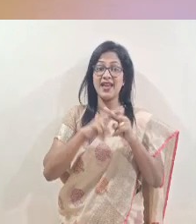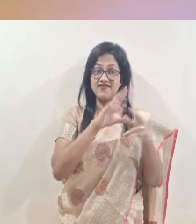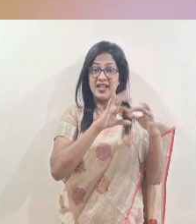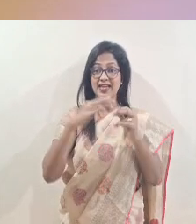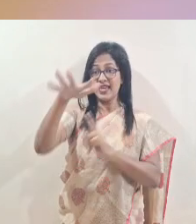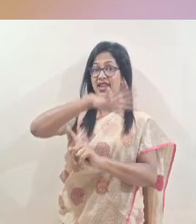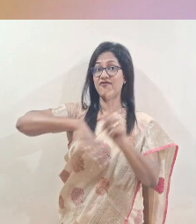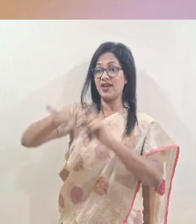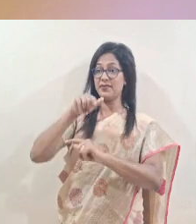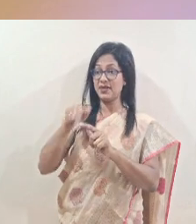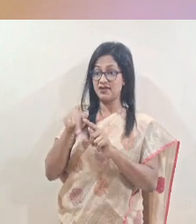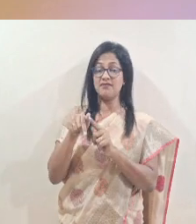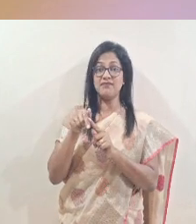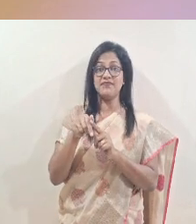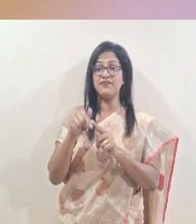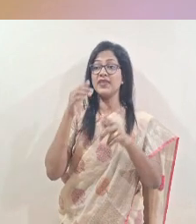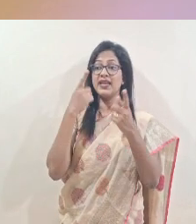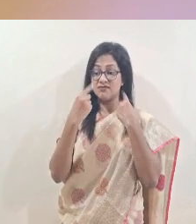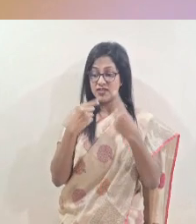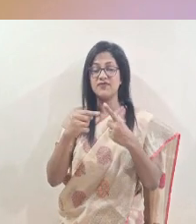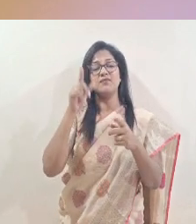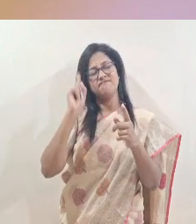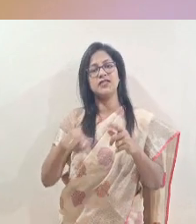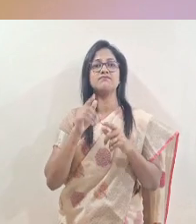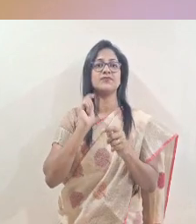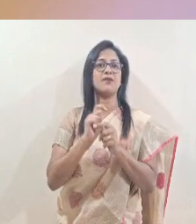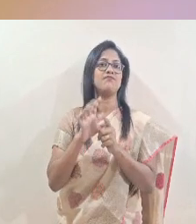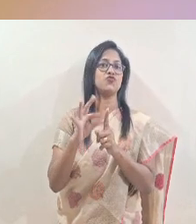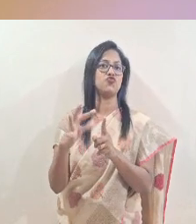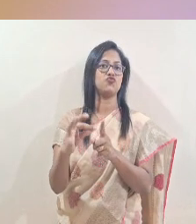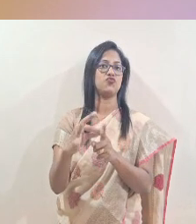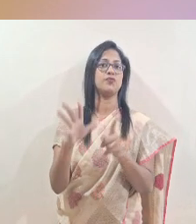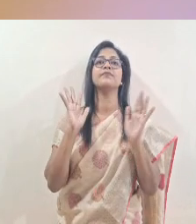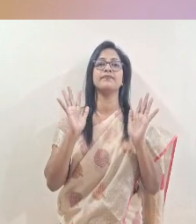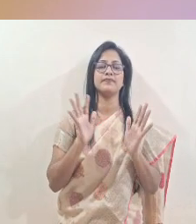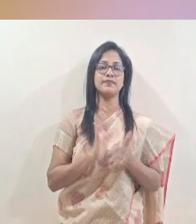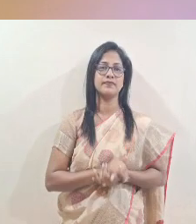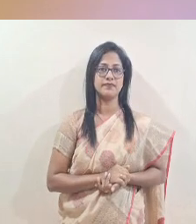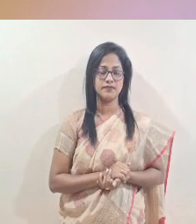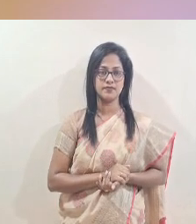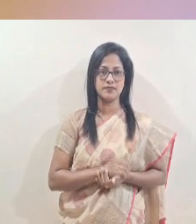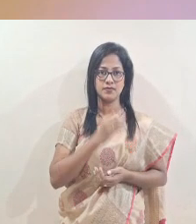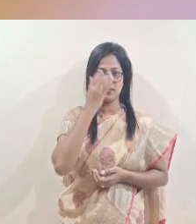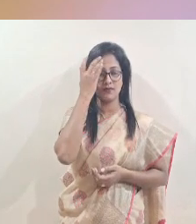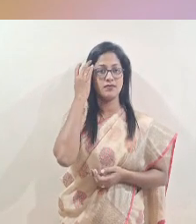the environmental intervention has to be carried out.